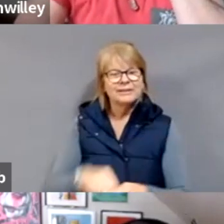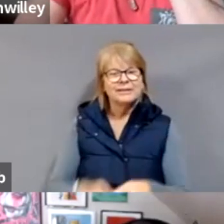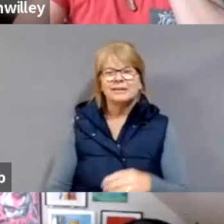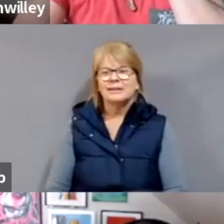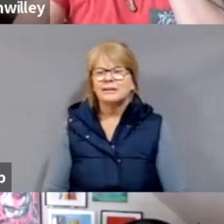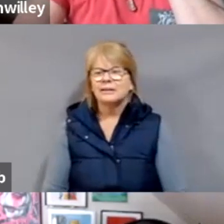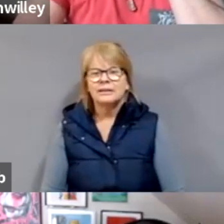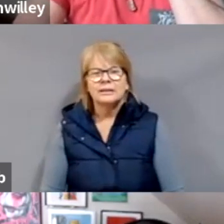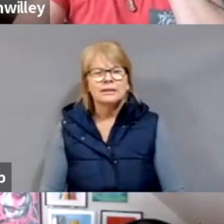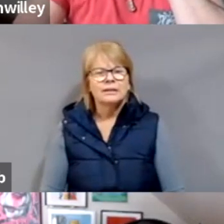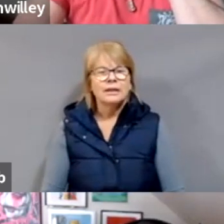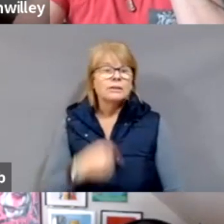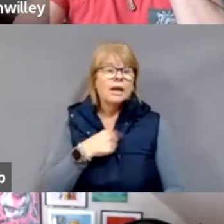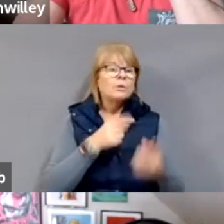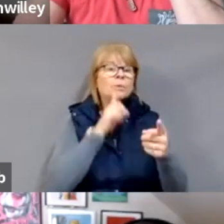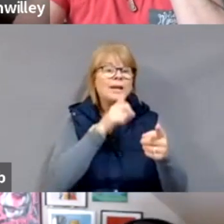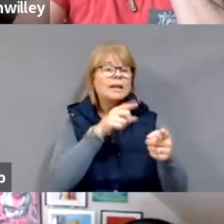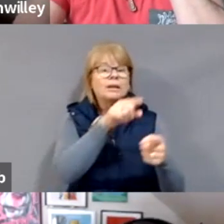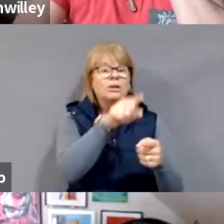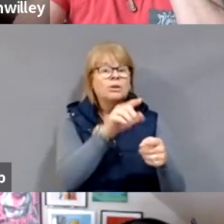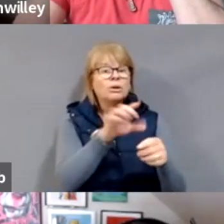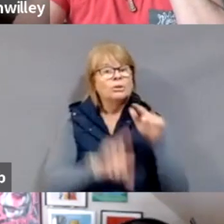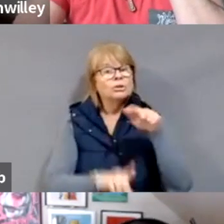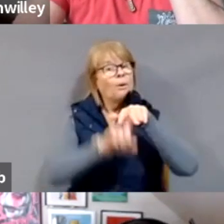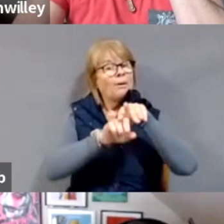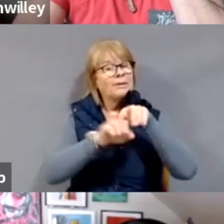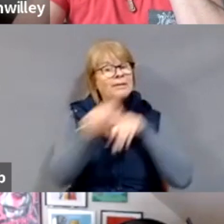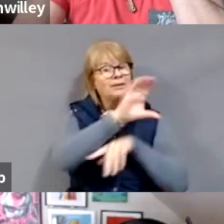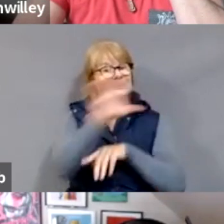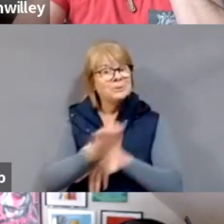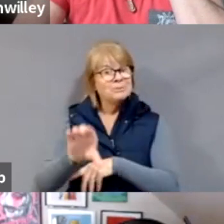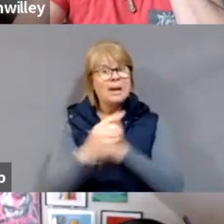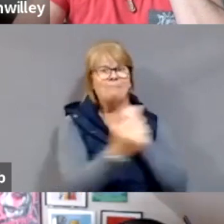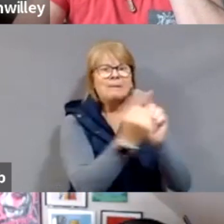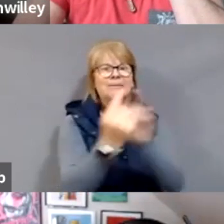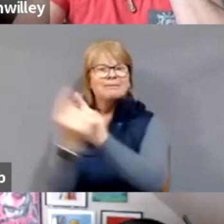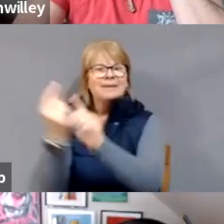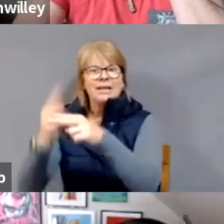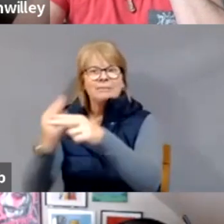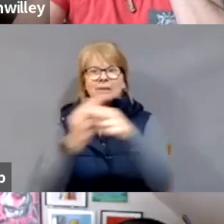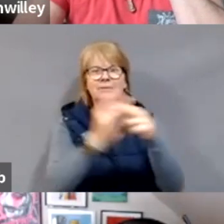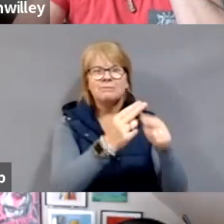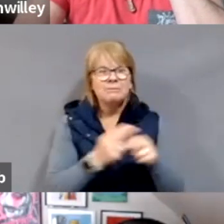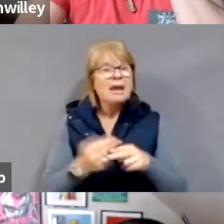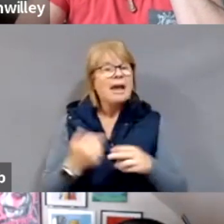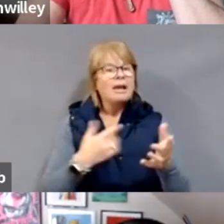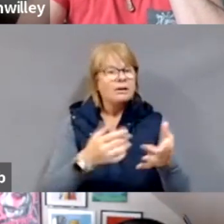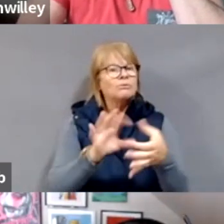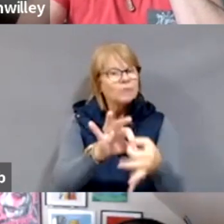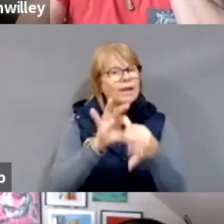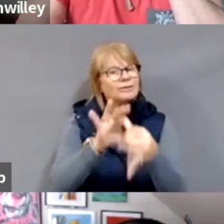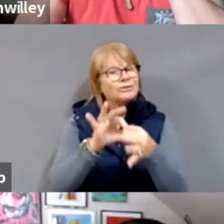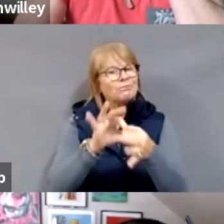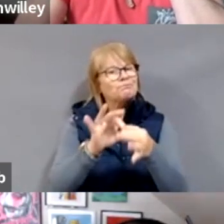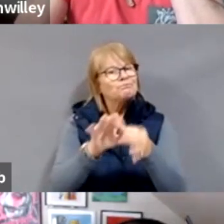here, Carmen, is to be here. Yeah. Right, is to meet everybody in this room and start to build those relationships that can